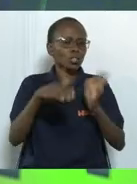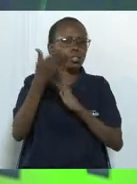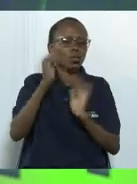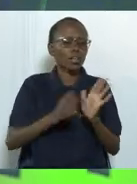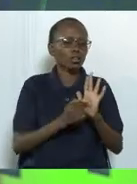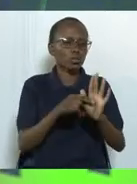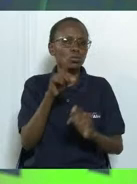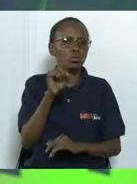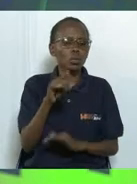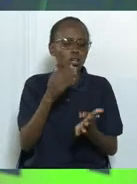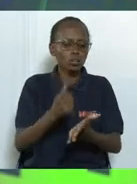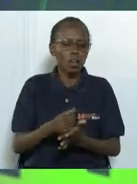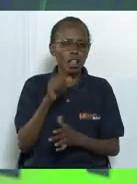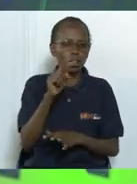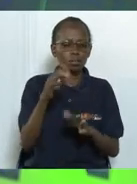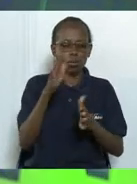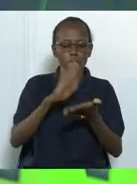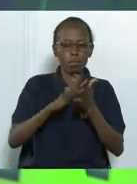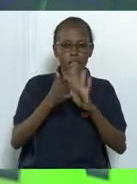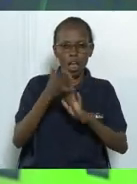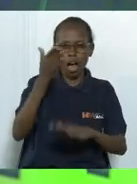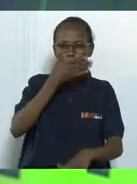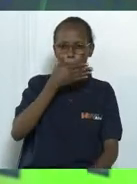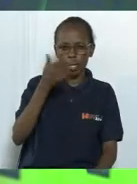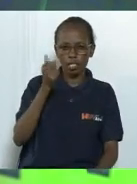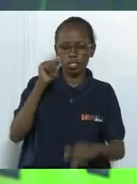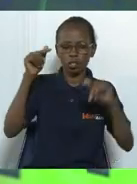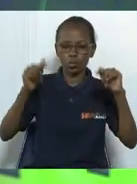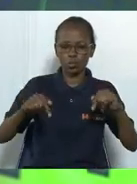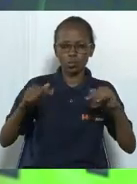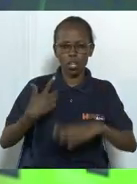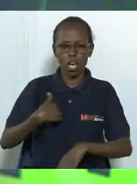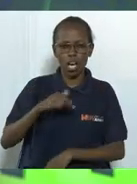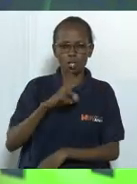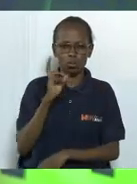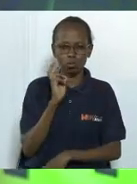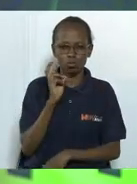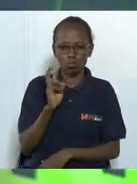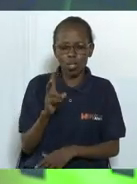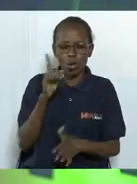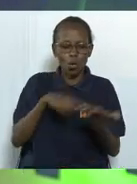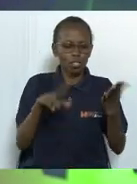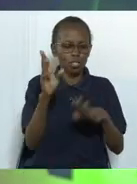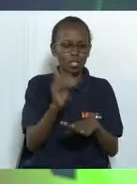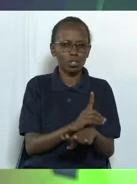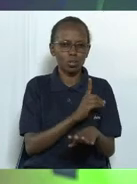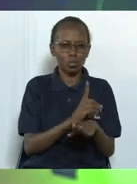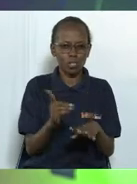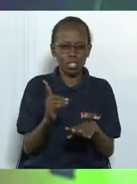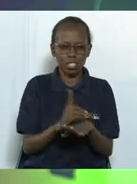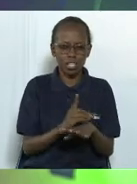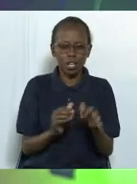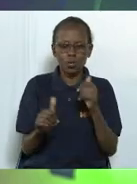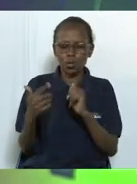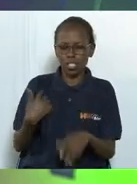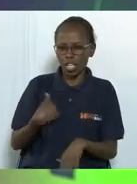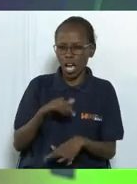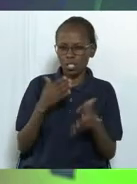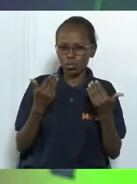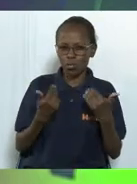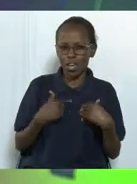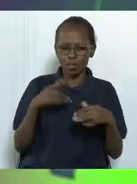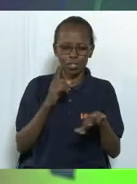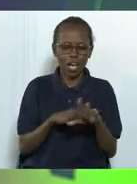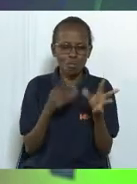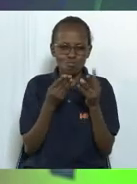revealed to help you get better? So today we are going to see what duty ought we also have as we